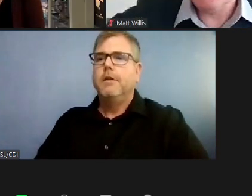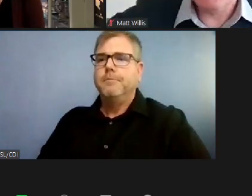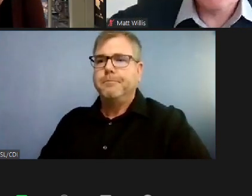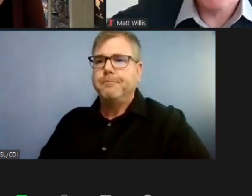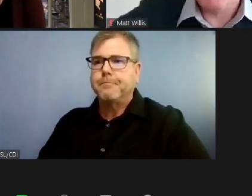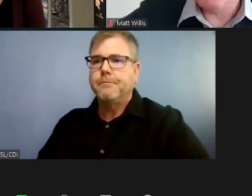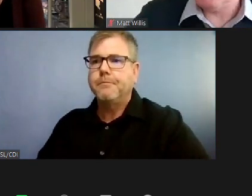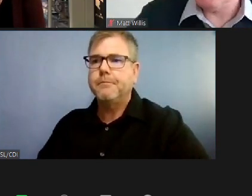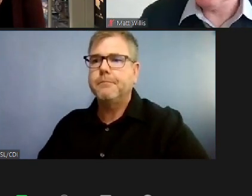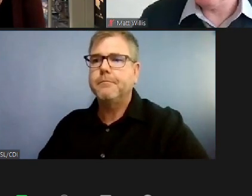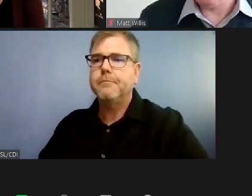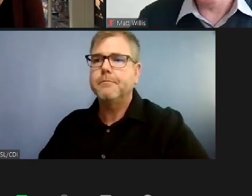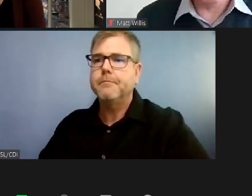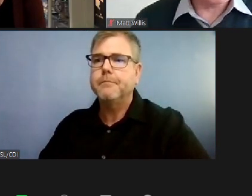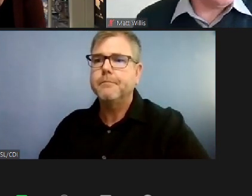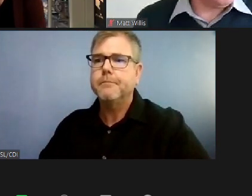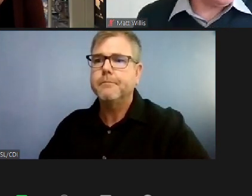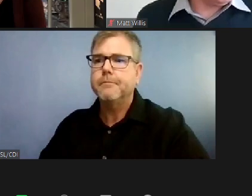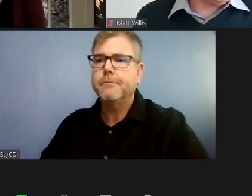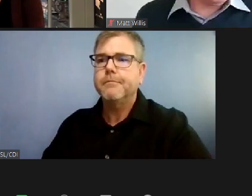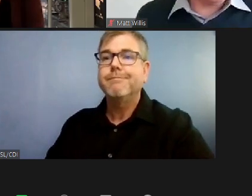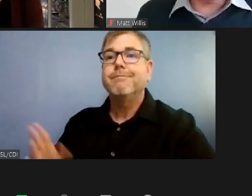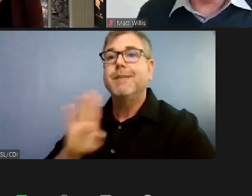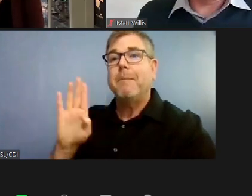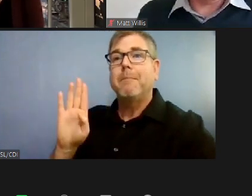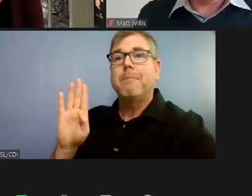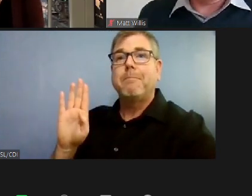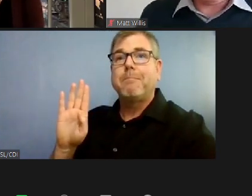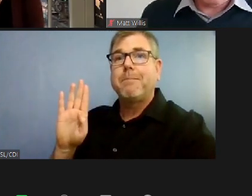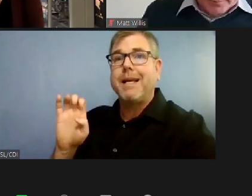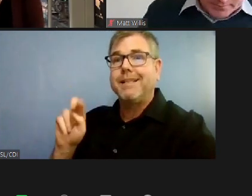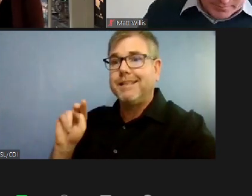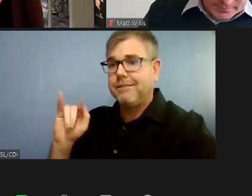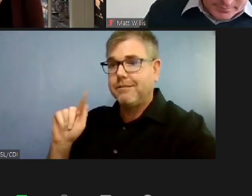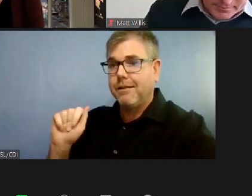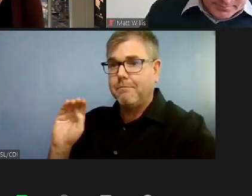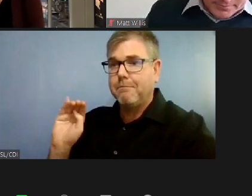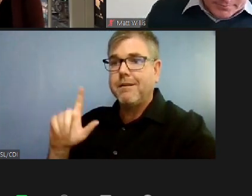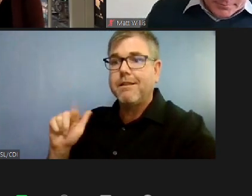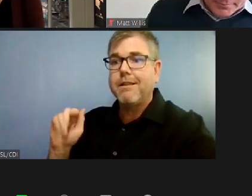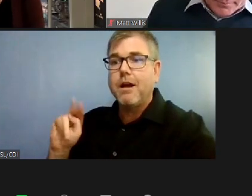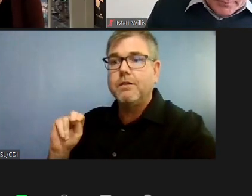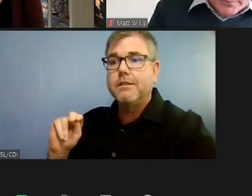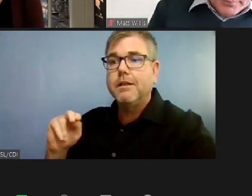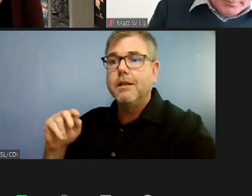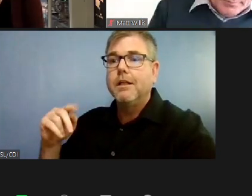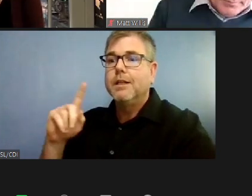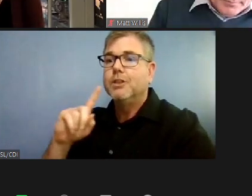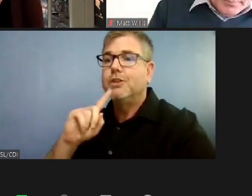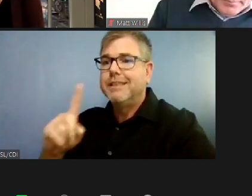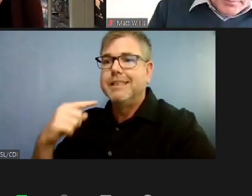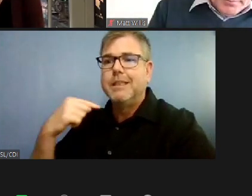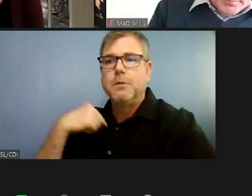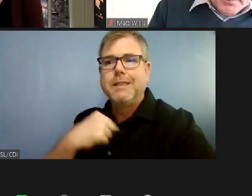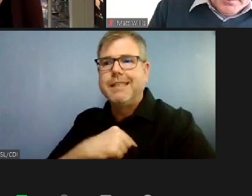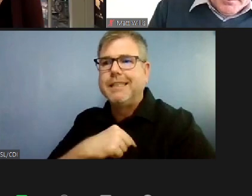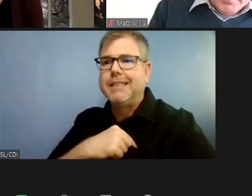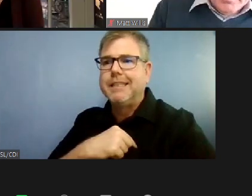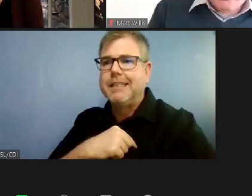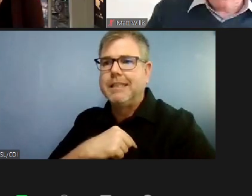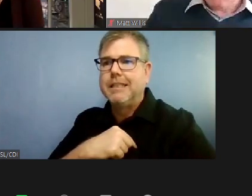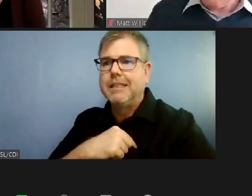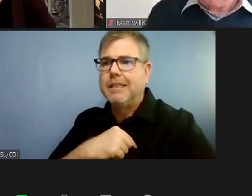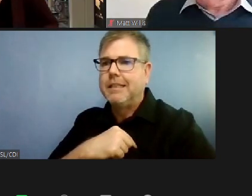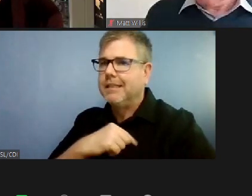that we've done a remarkable job of trying to follow the state guidelines, which really were developed